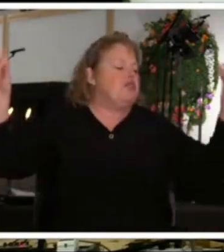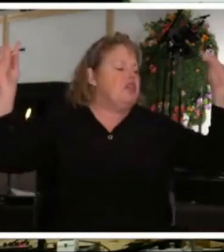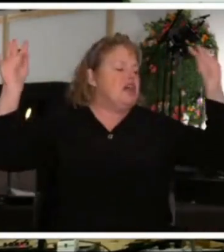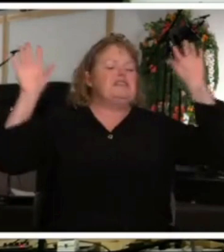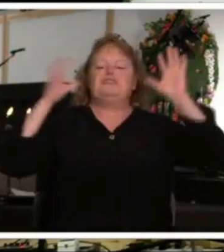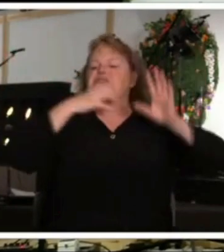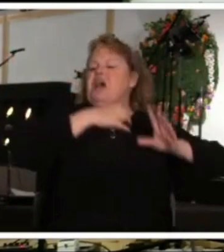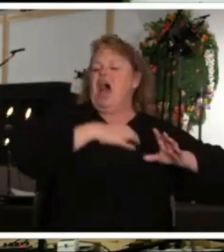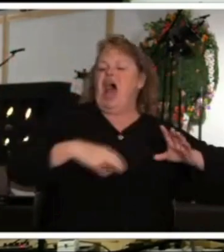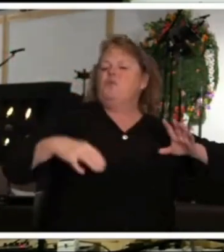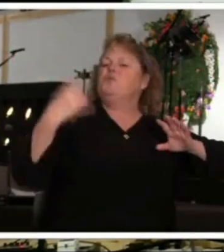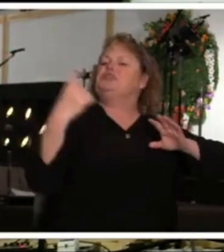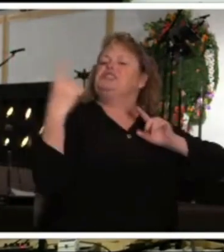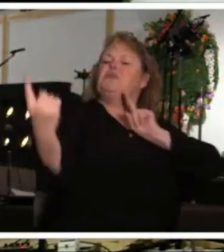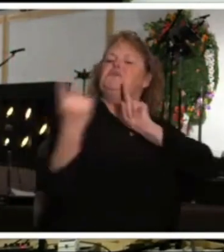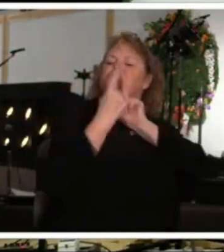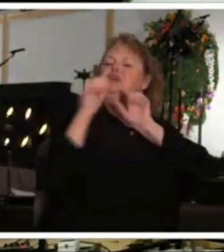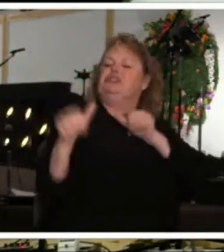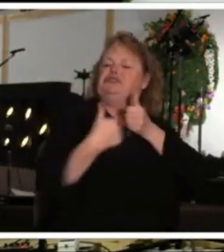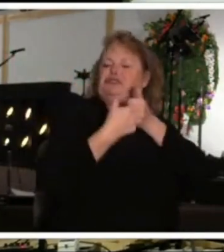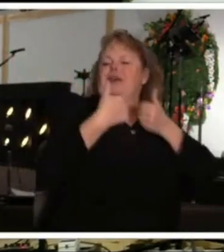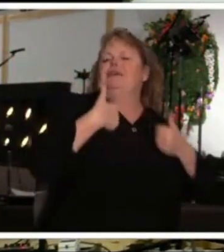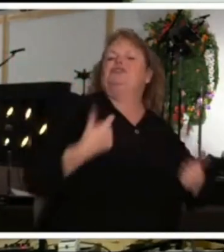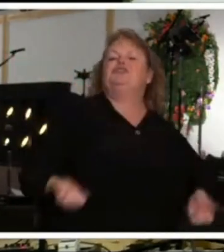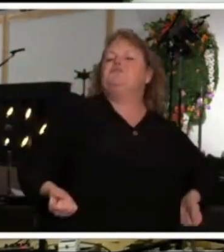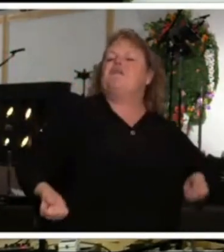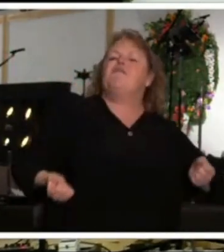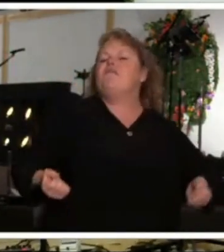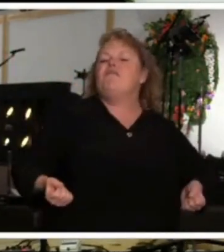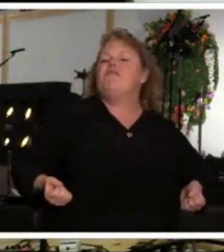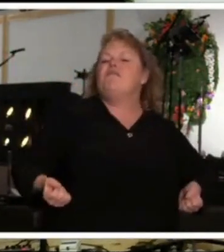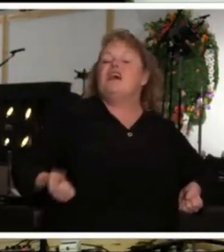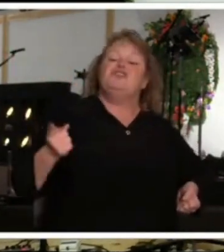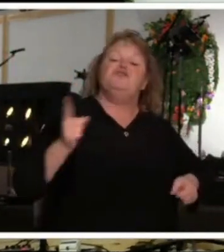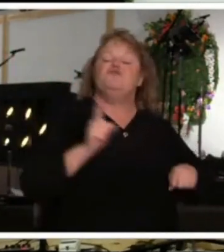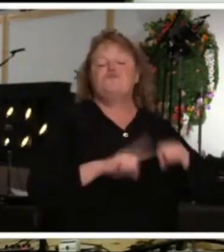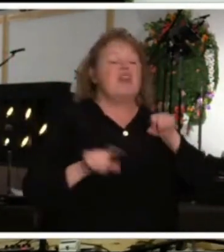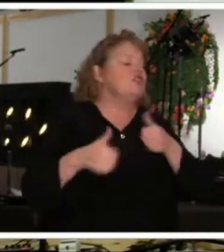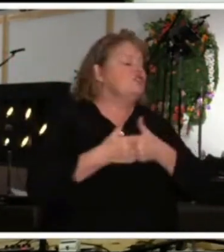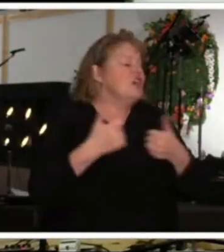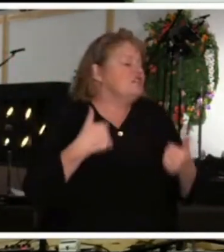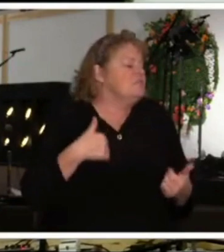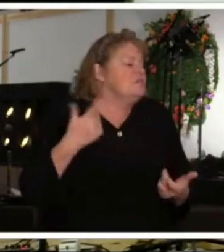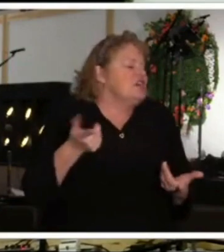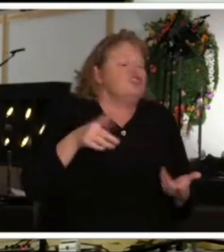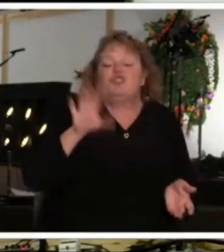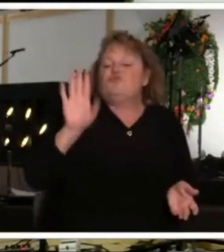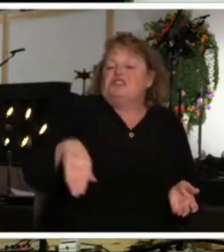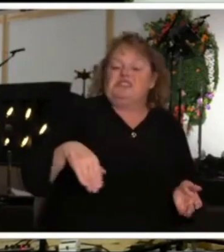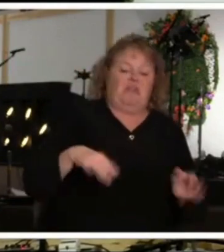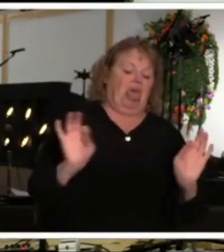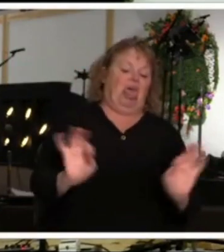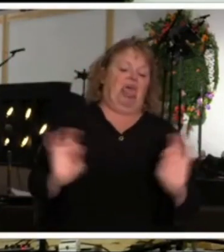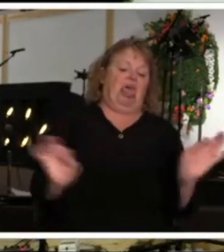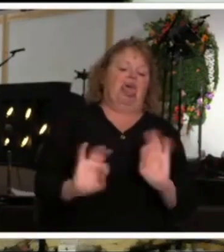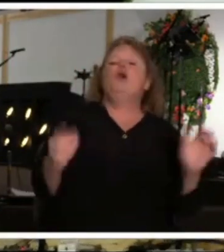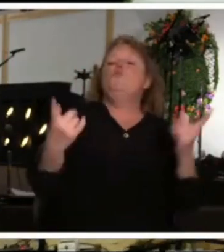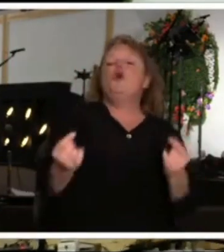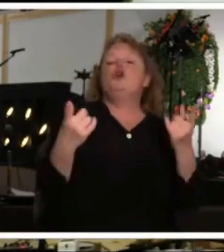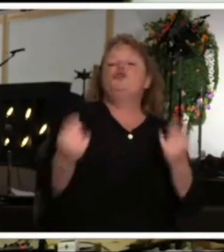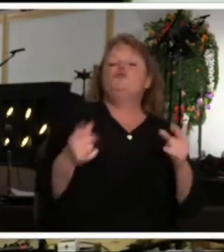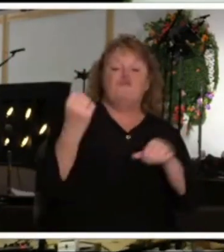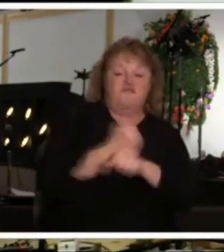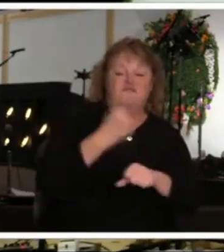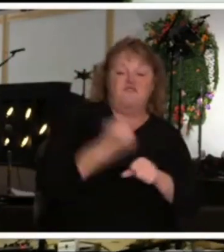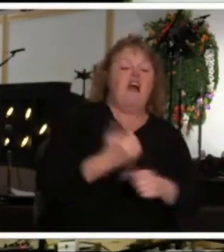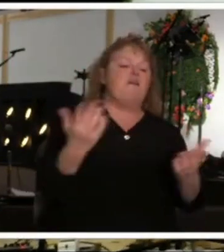would come out here and say something to me. And the clothes y'all wear are not brand name, so y'all can't do anything. Y'all little cheap little Israelites, what you gonna do? You wanna